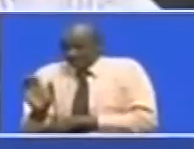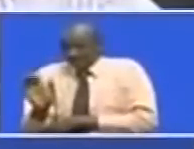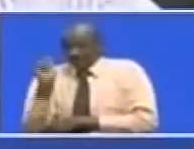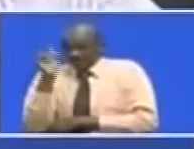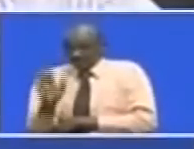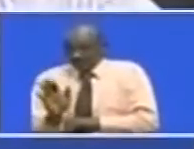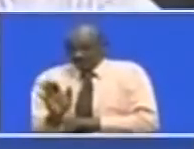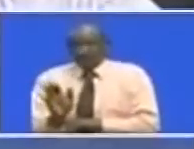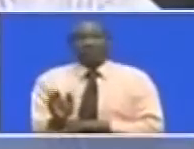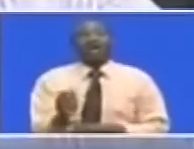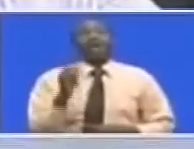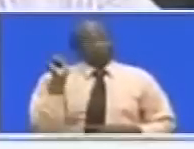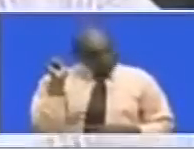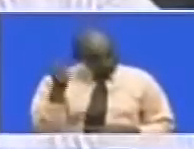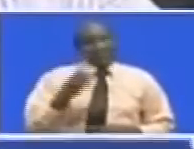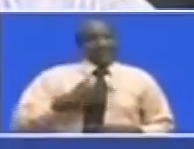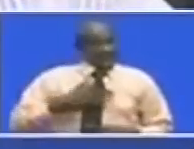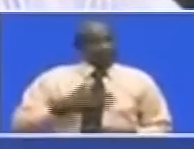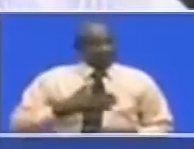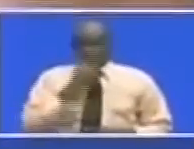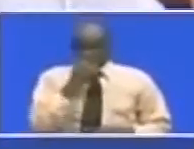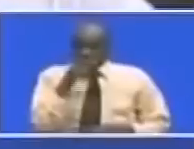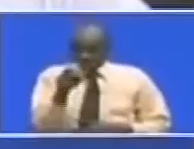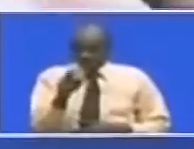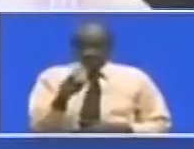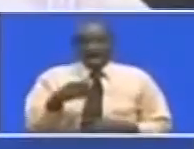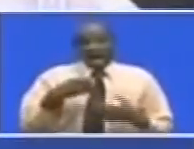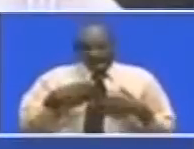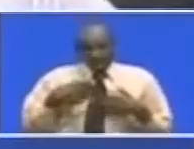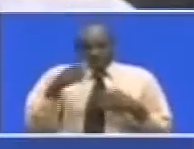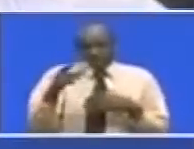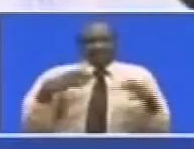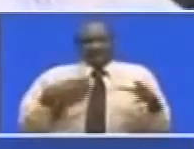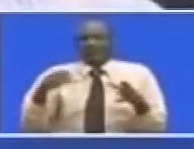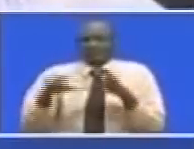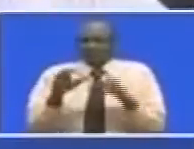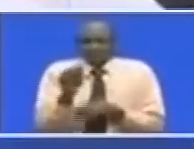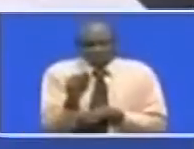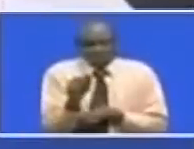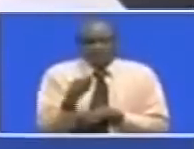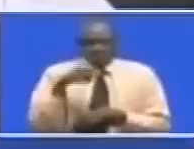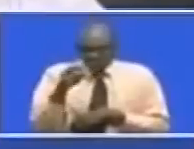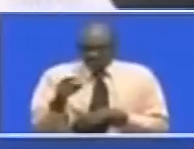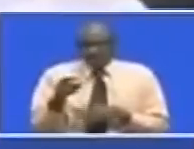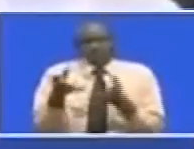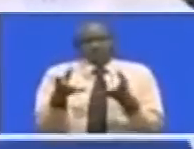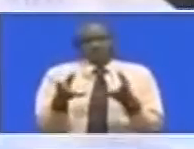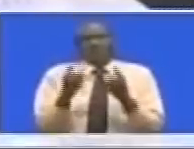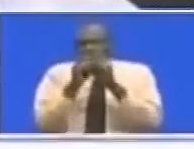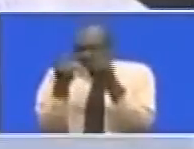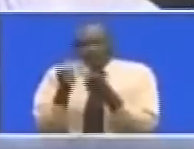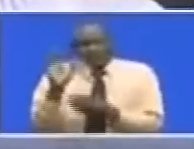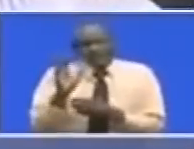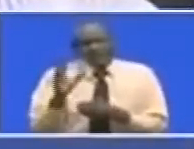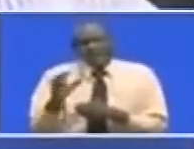Julius Nyerere was, he himself came from a relatively small and relatively powerless ethnic